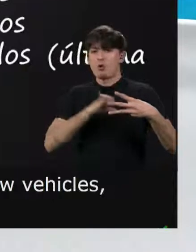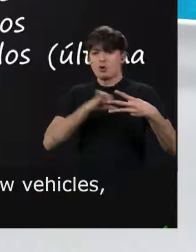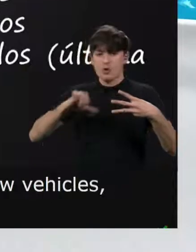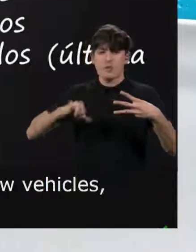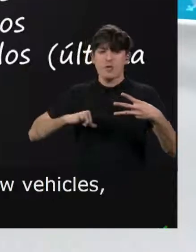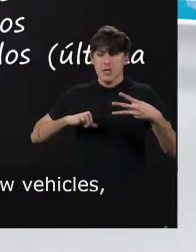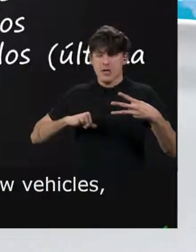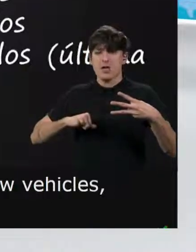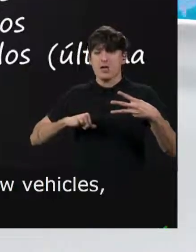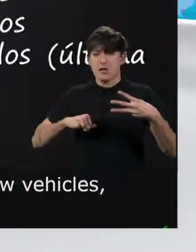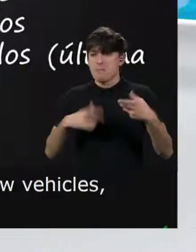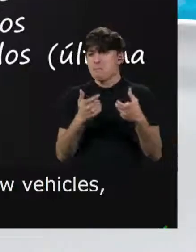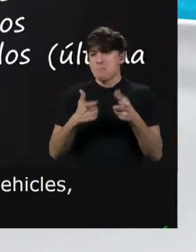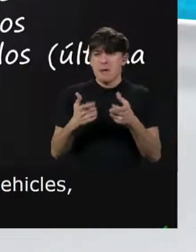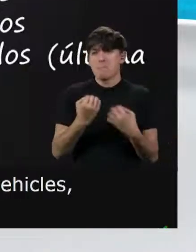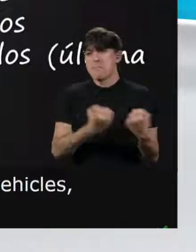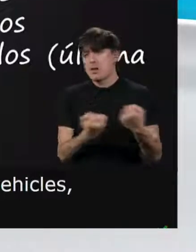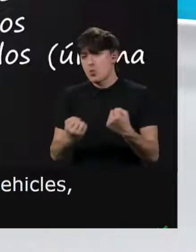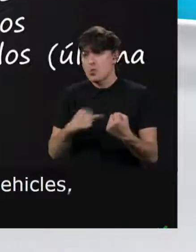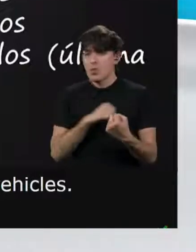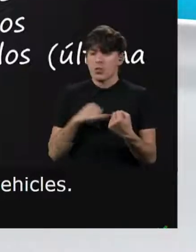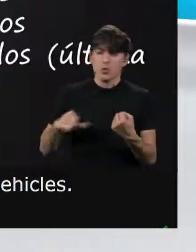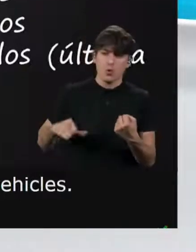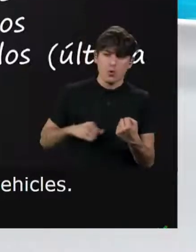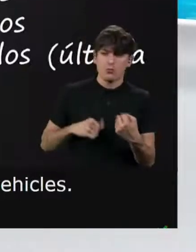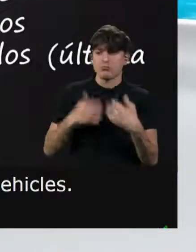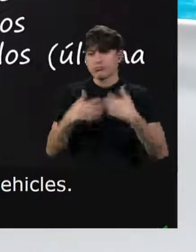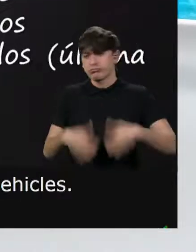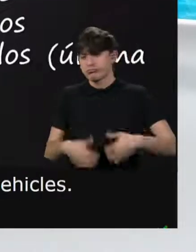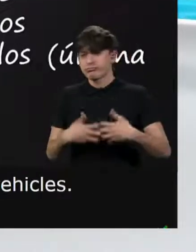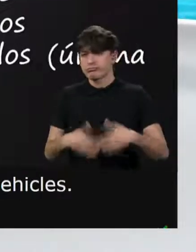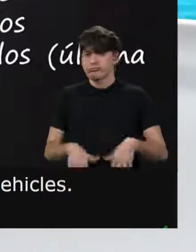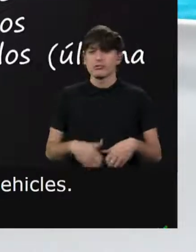autonomous vehicles that are about to coexist with us.